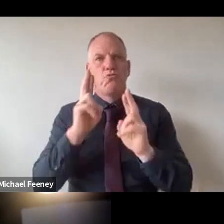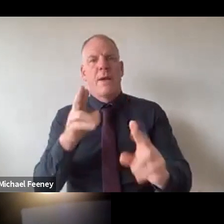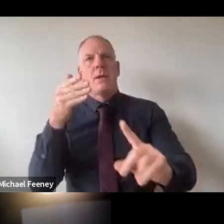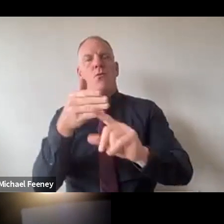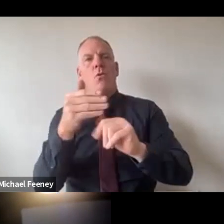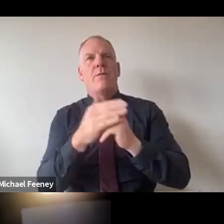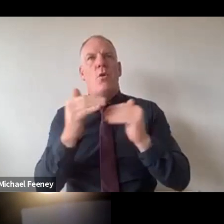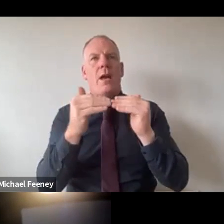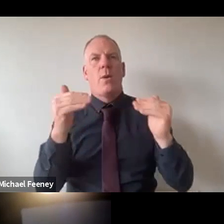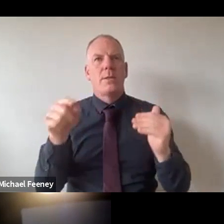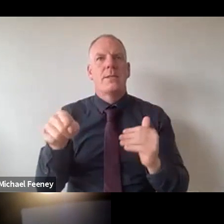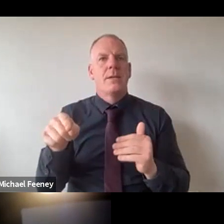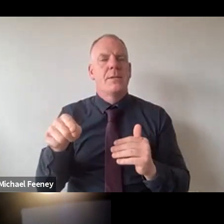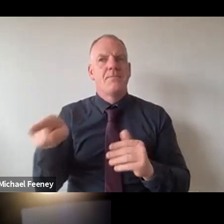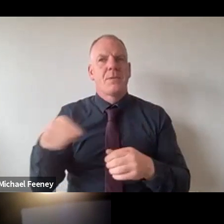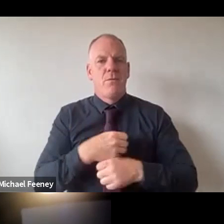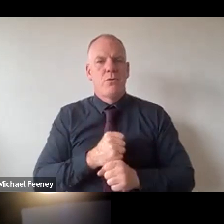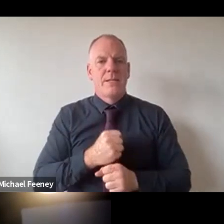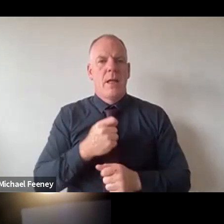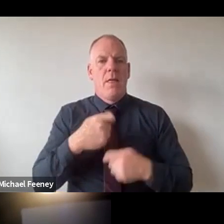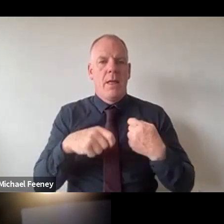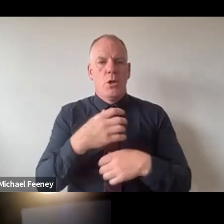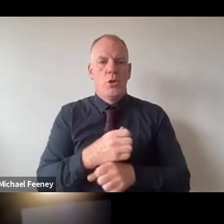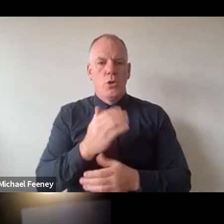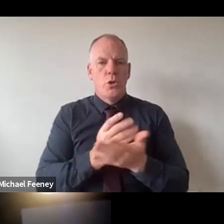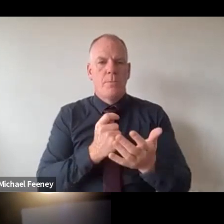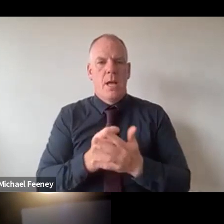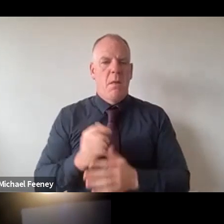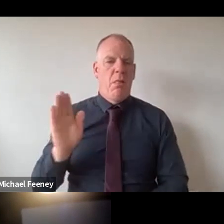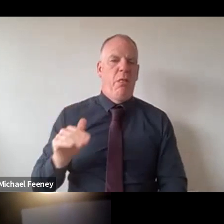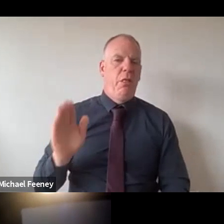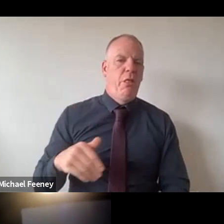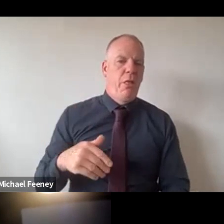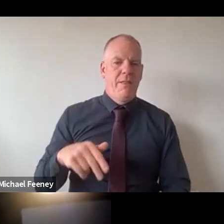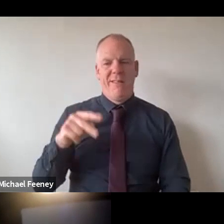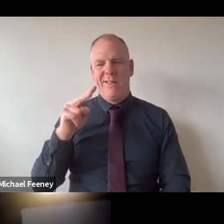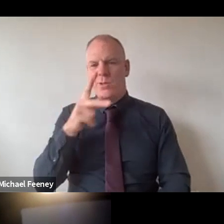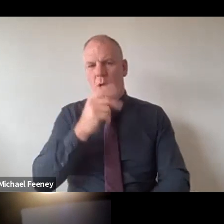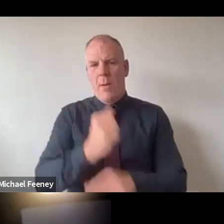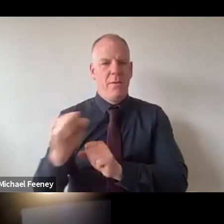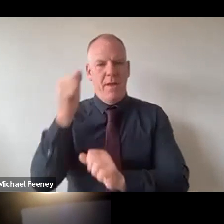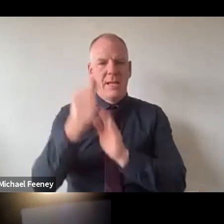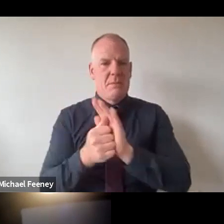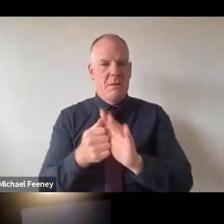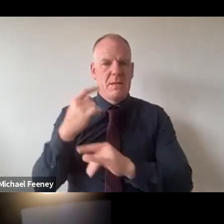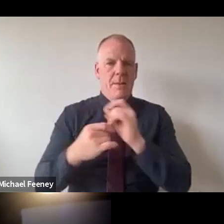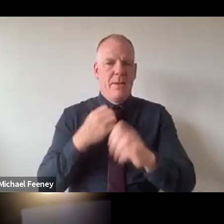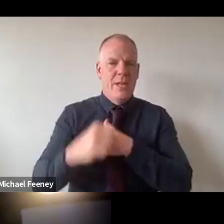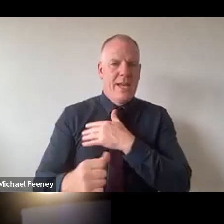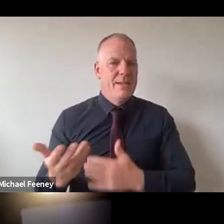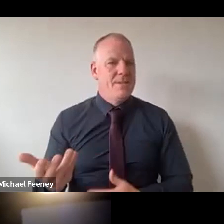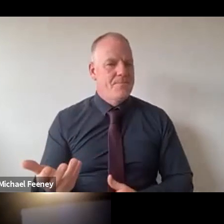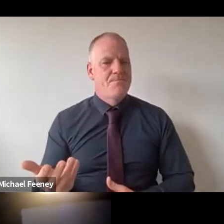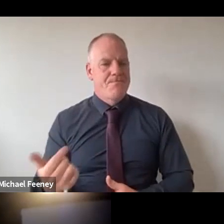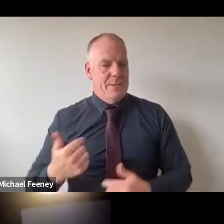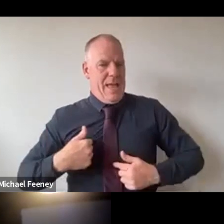and when they get frustrated about it, sometimes people can belittle them and talk down about the experience they face. So